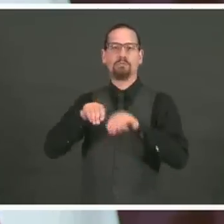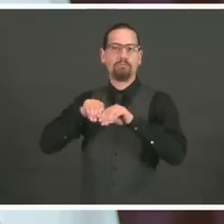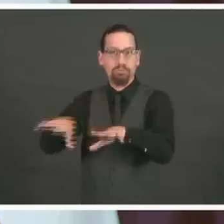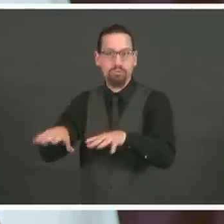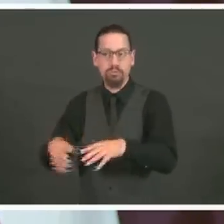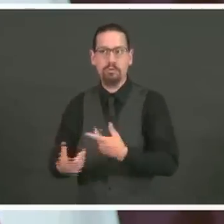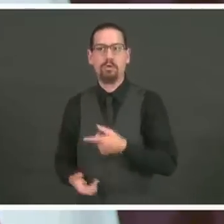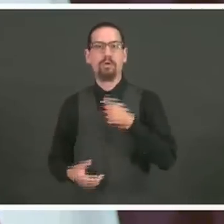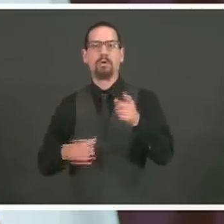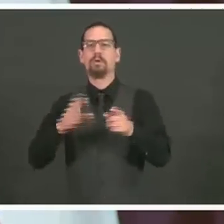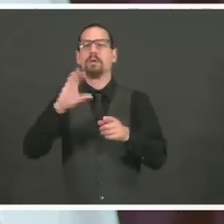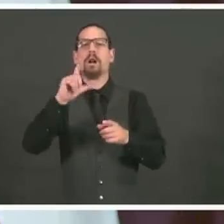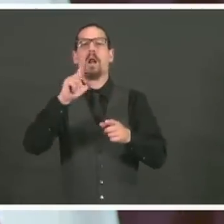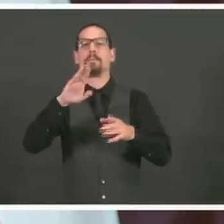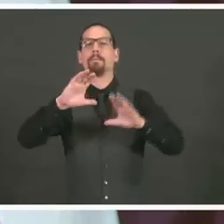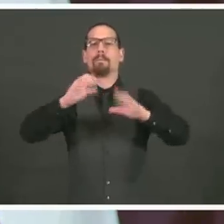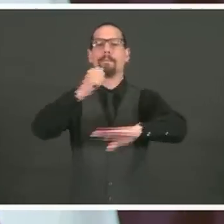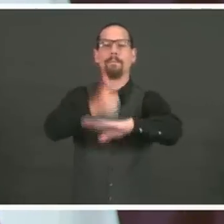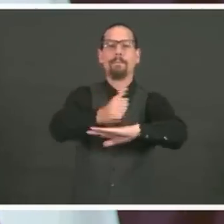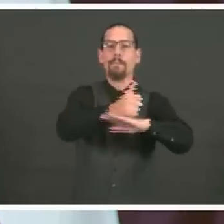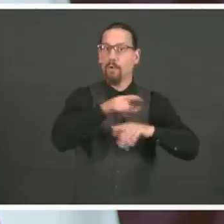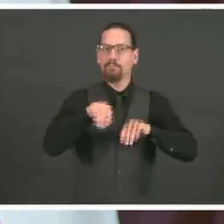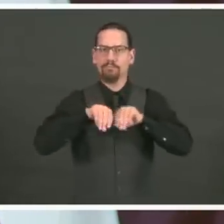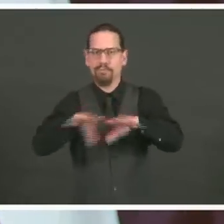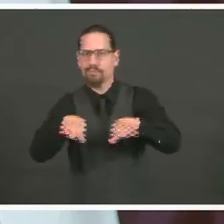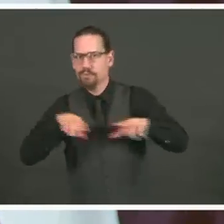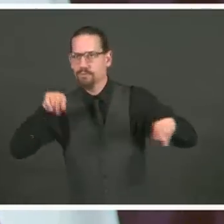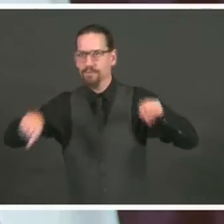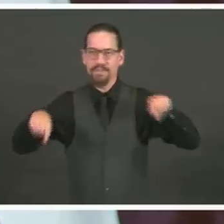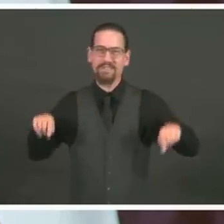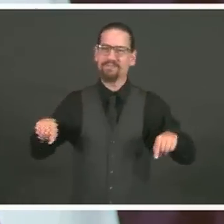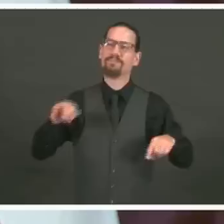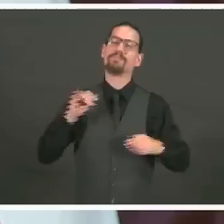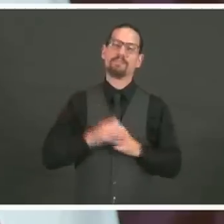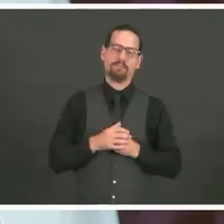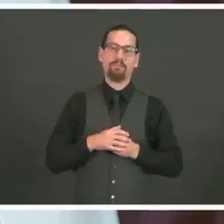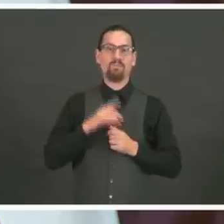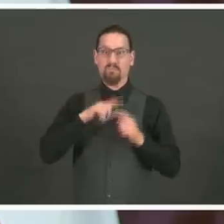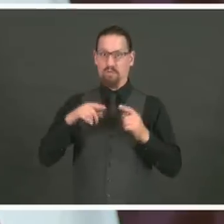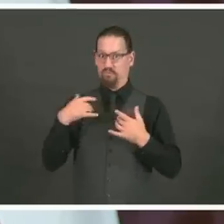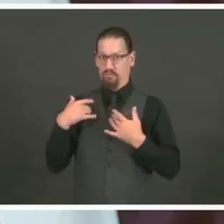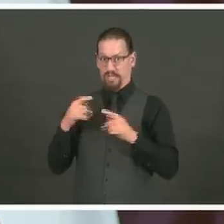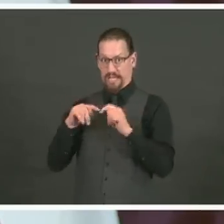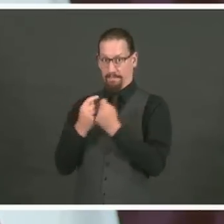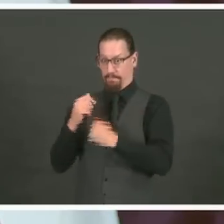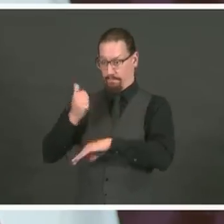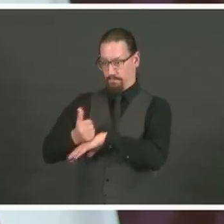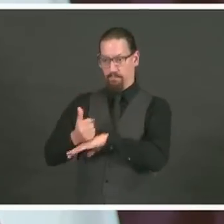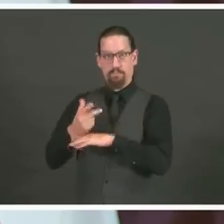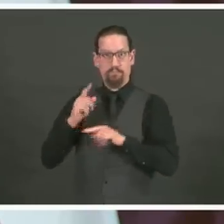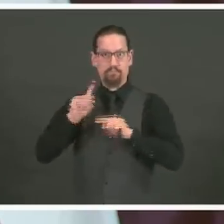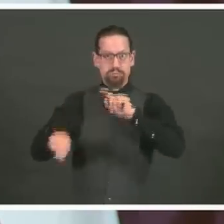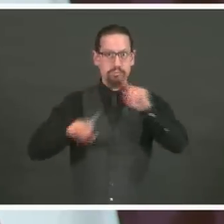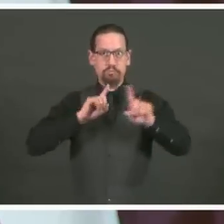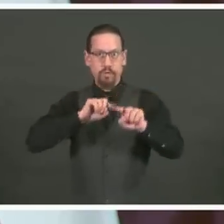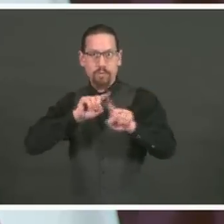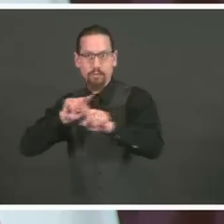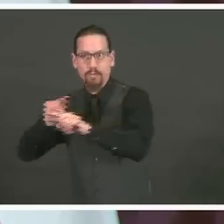there testing, and that's really working very well. And by the way, you can see the results. We haven't